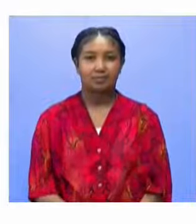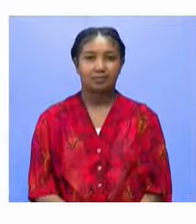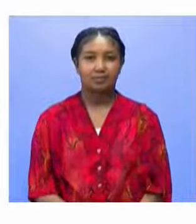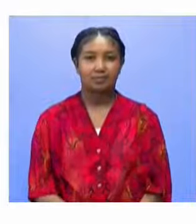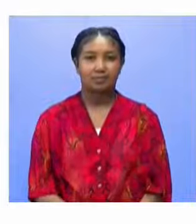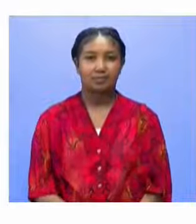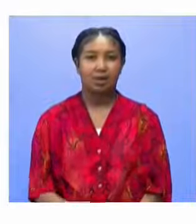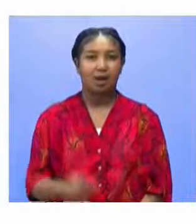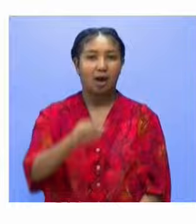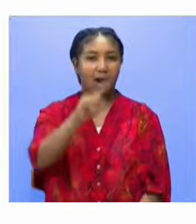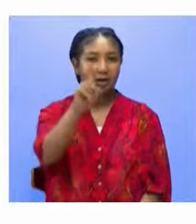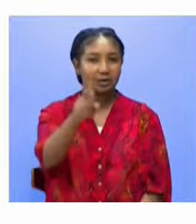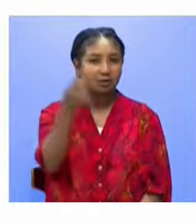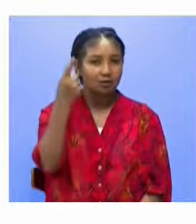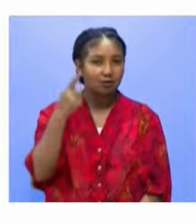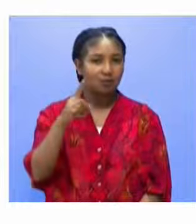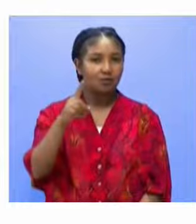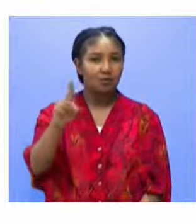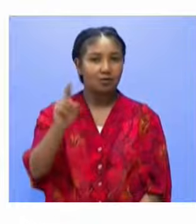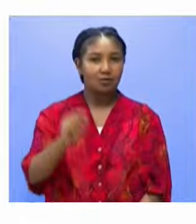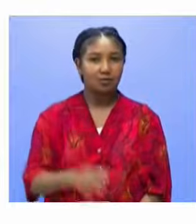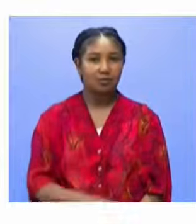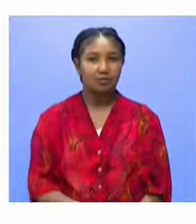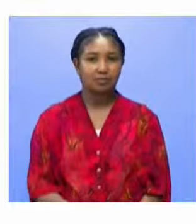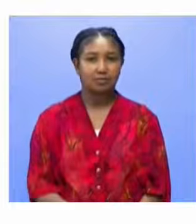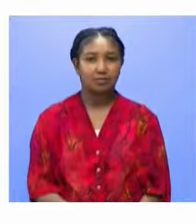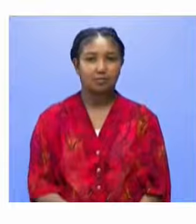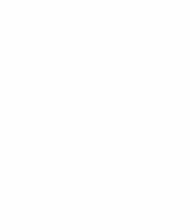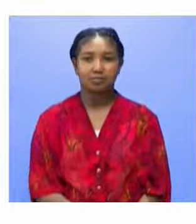ask for